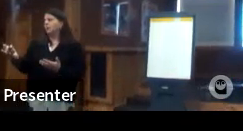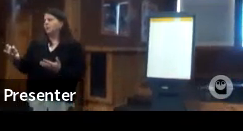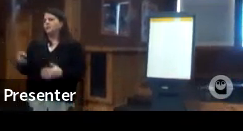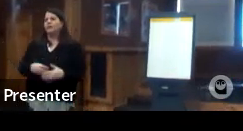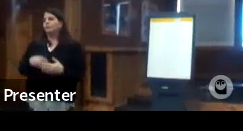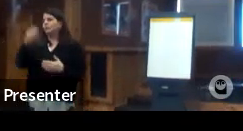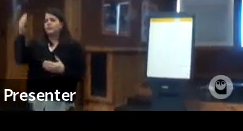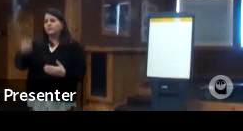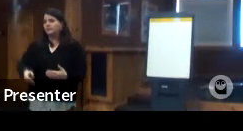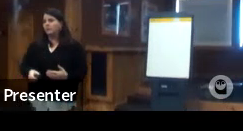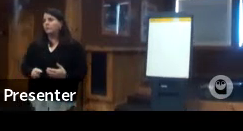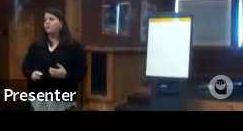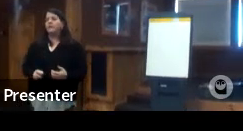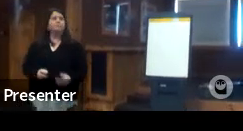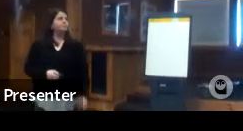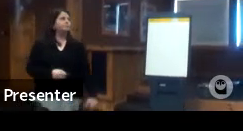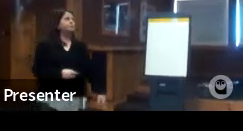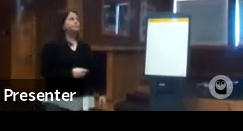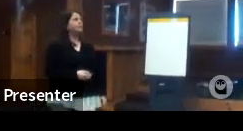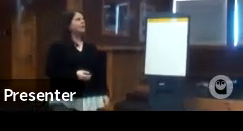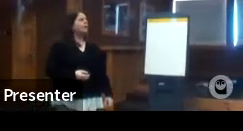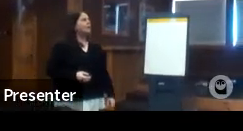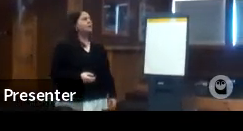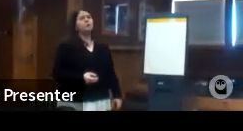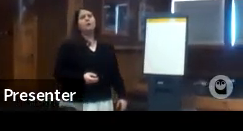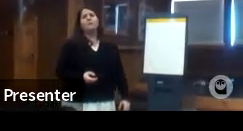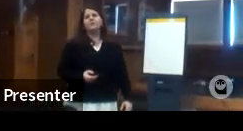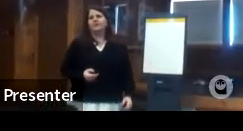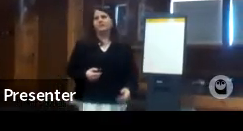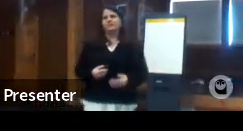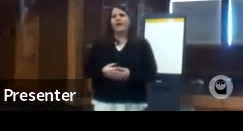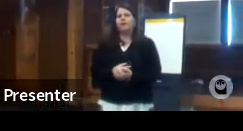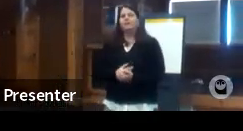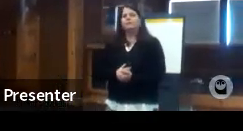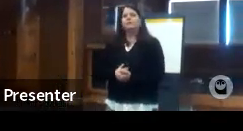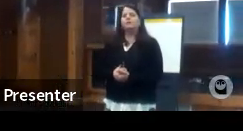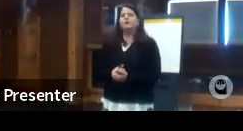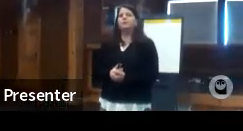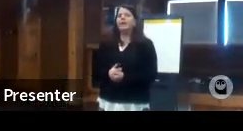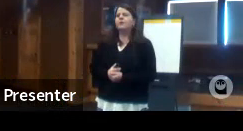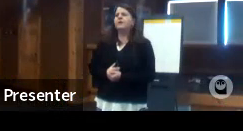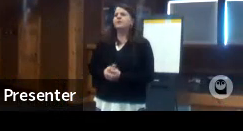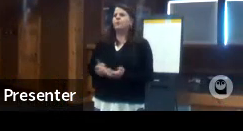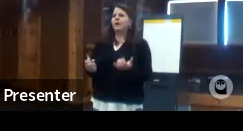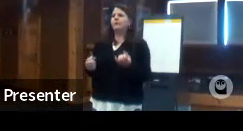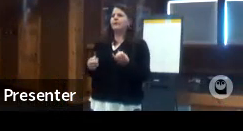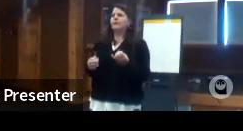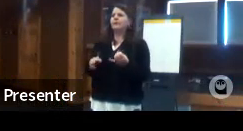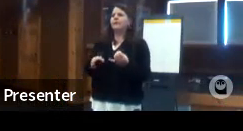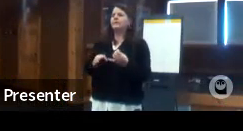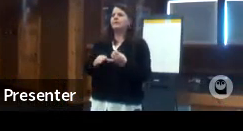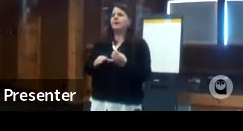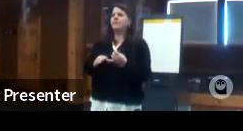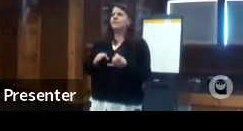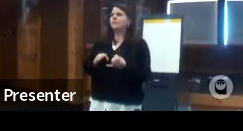an expert, and you can list those on there. Cultural competence. How many of you serve areas where